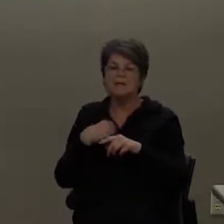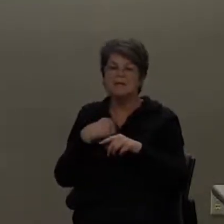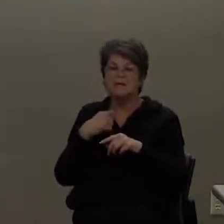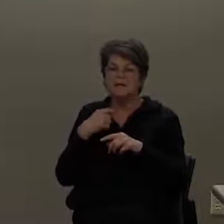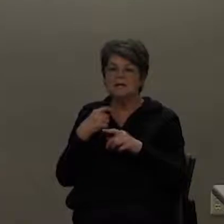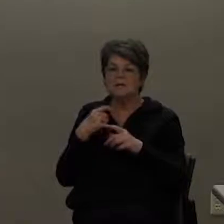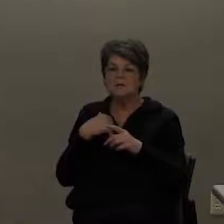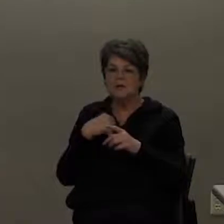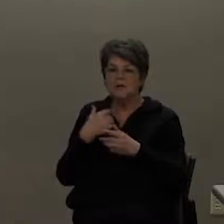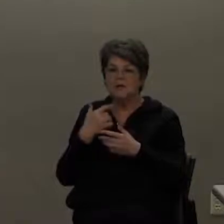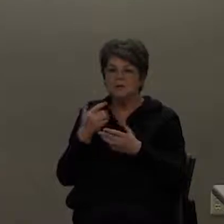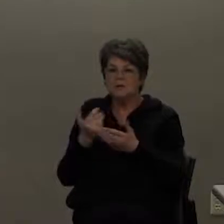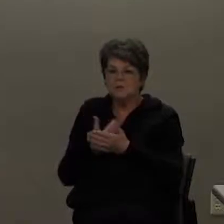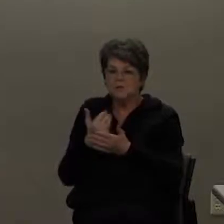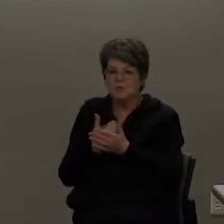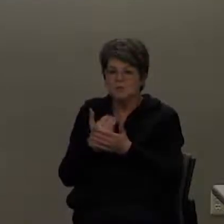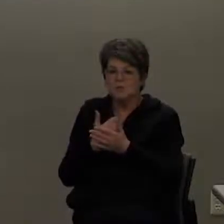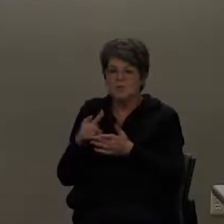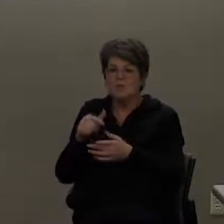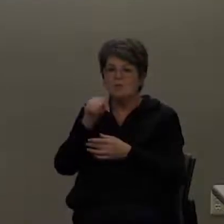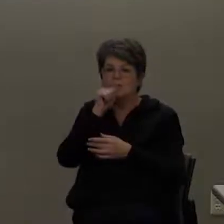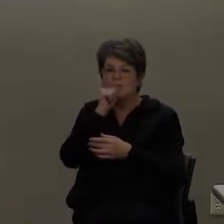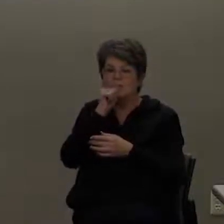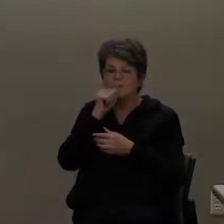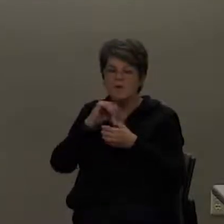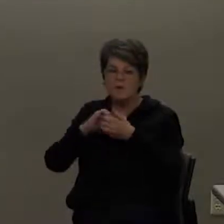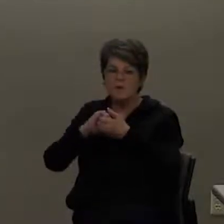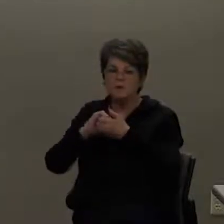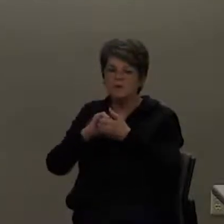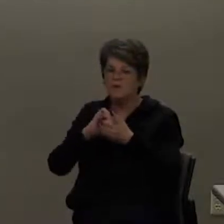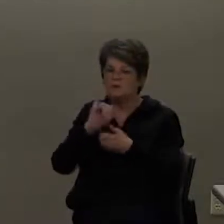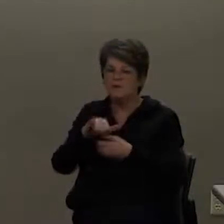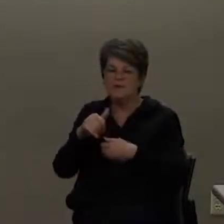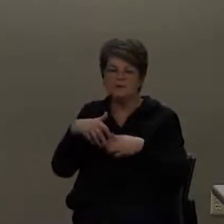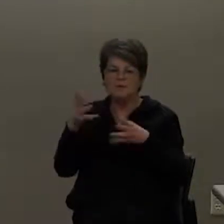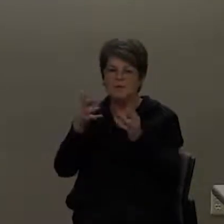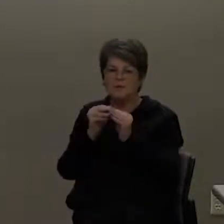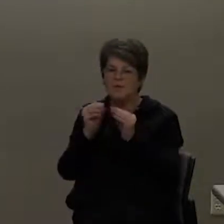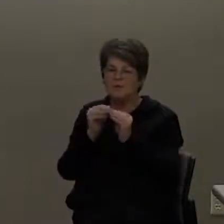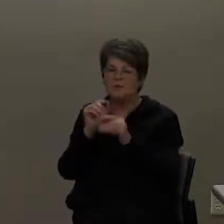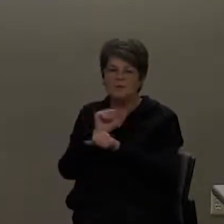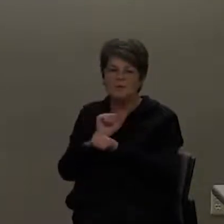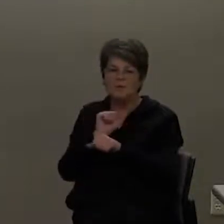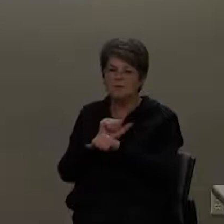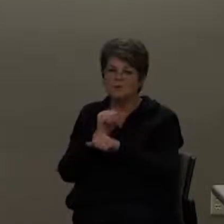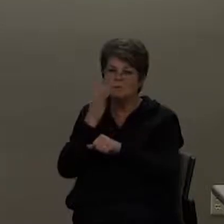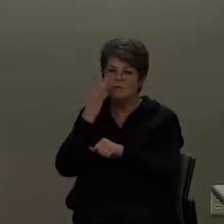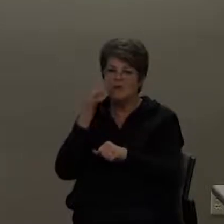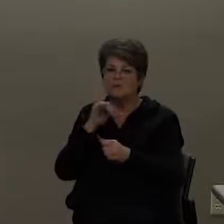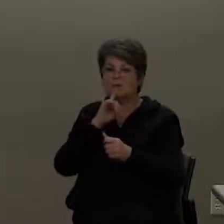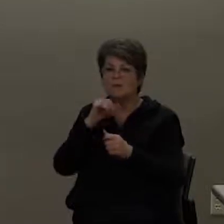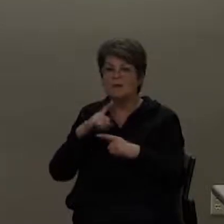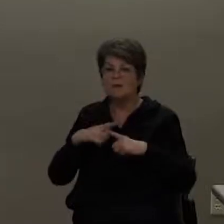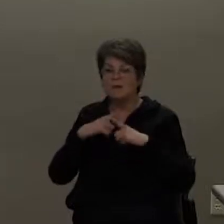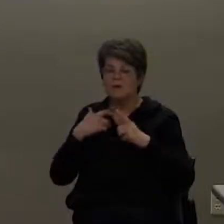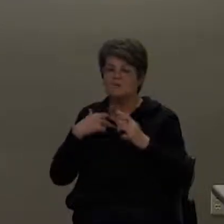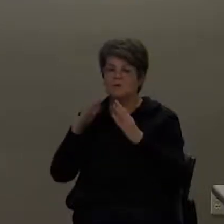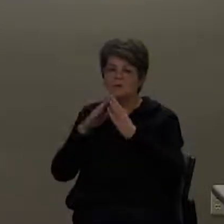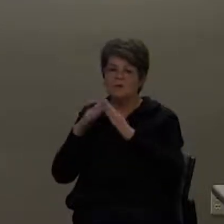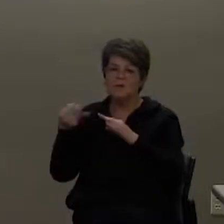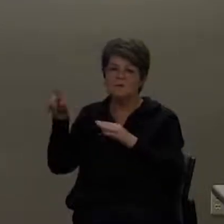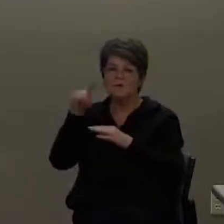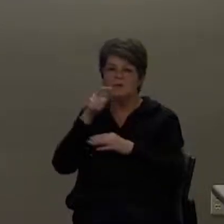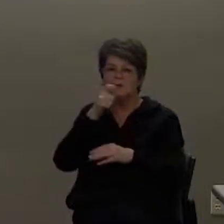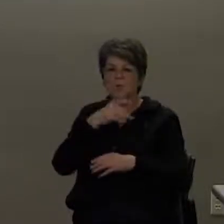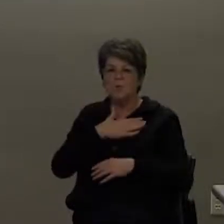we are in our infancy of this public-private partnership strategy, that paradigm no longer works. Because the reality is there are communities out there that